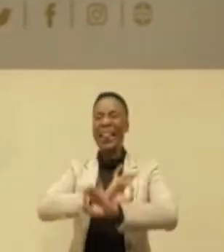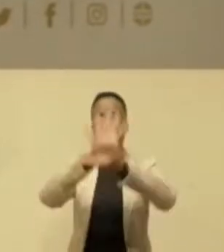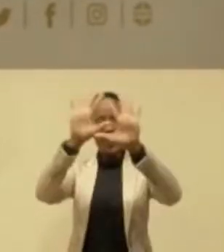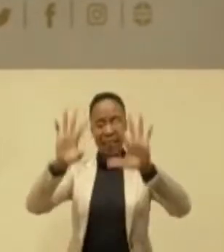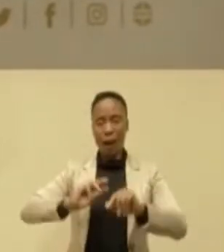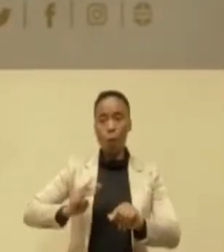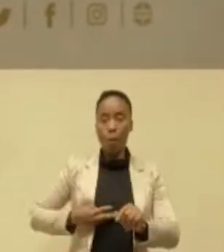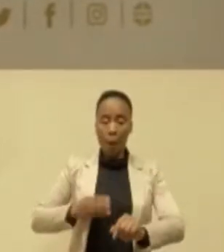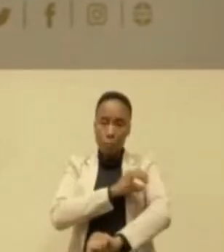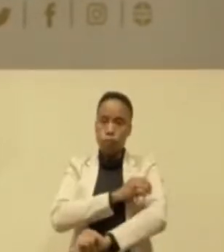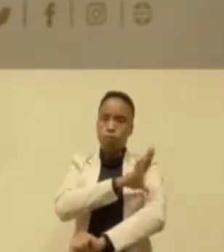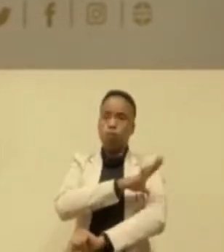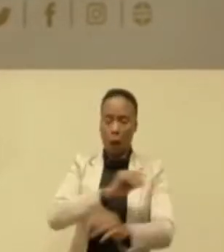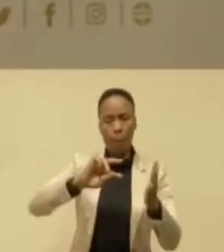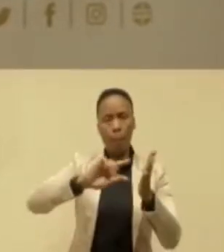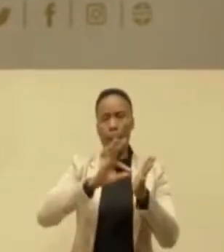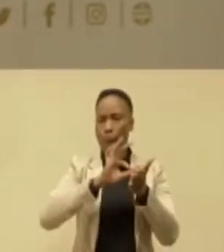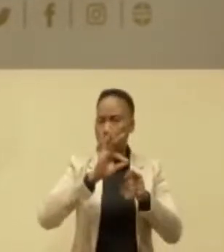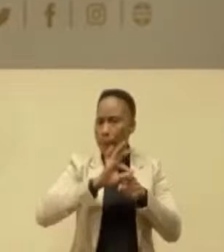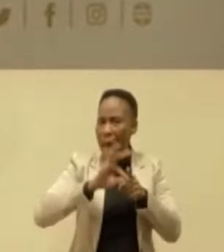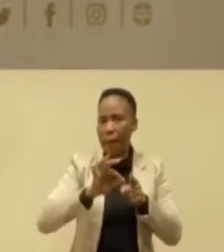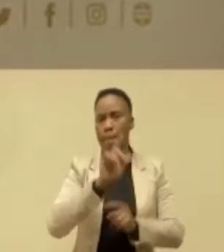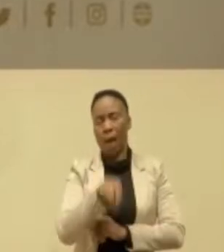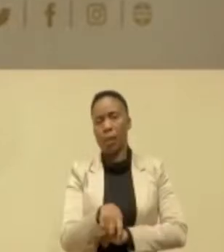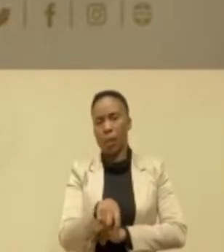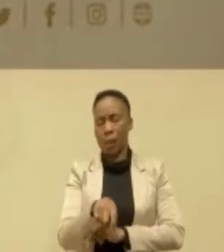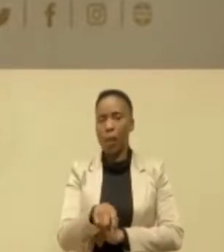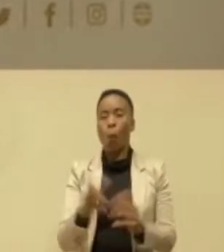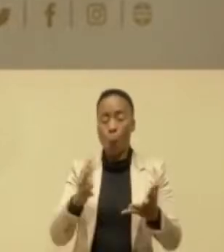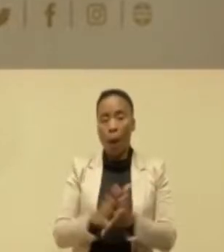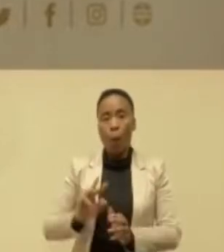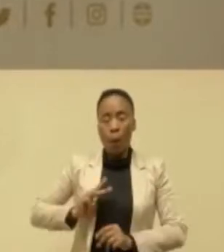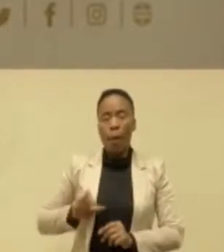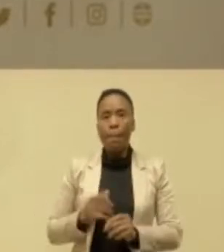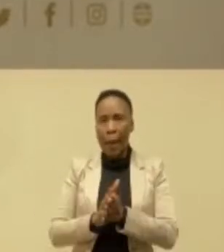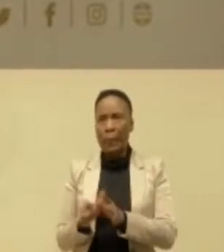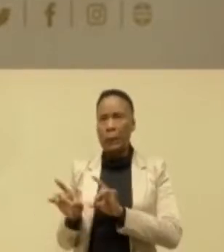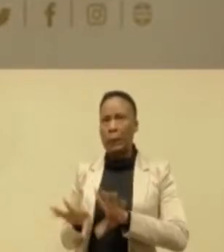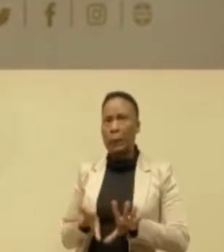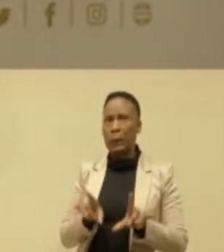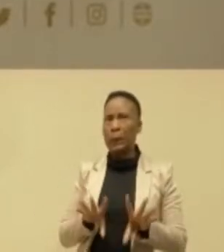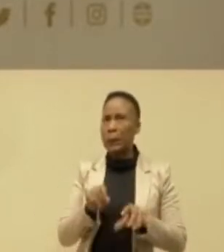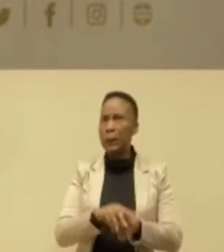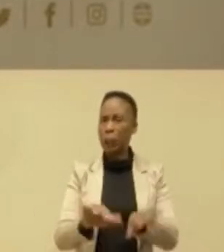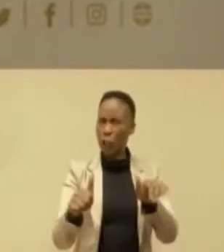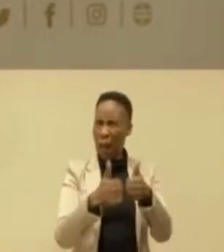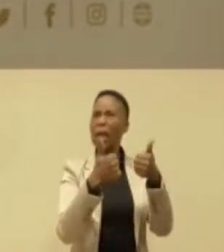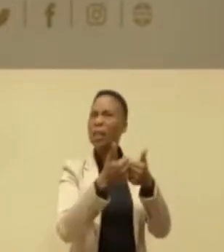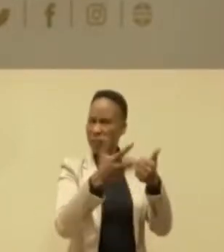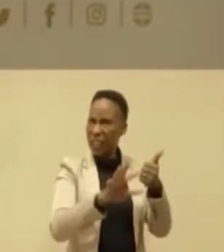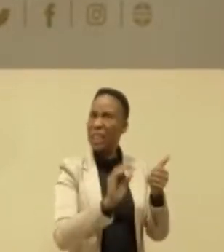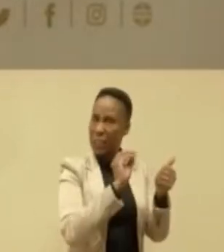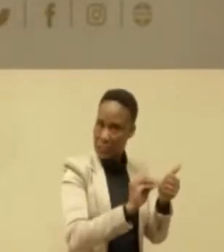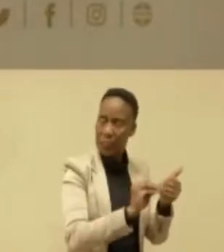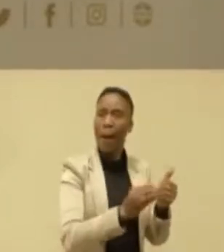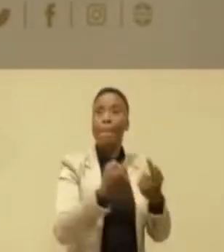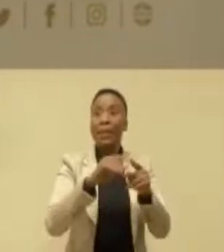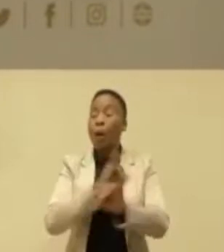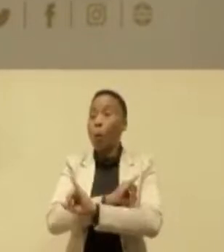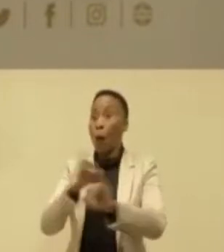empowerment plan well women continue to struggle with these challenges covered 19 has also caused serious